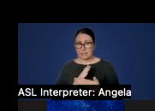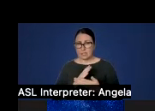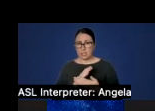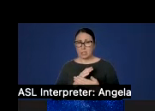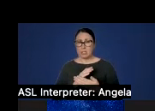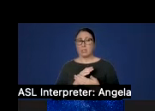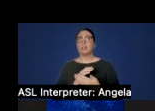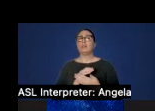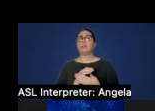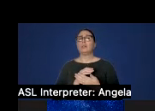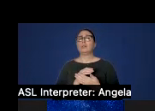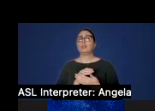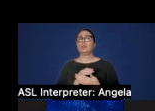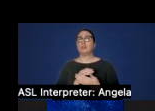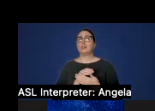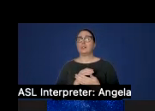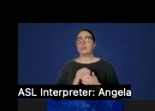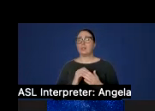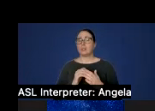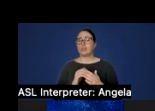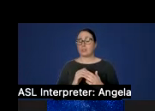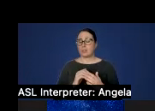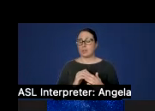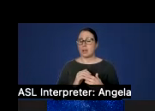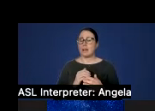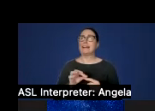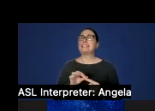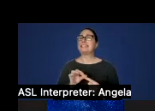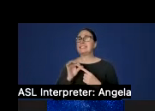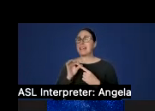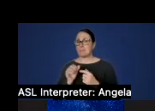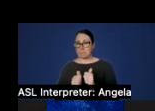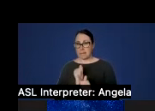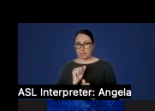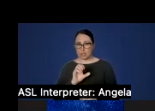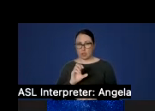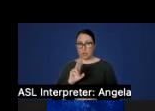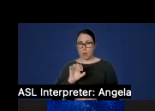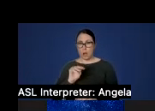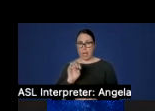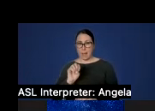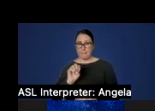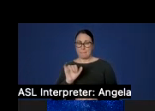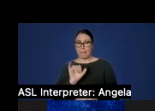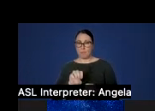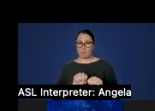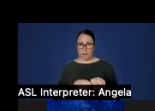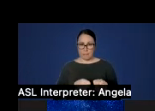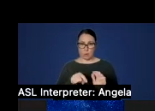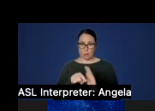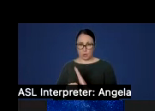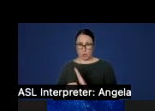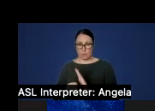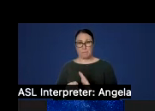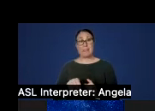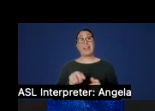lands, except in cases involving major crimes like rape and murder. These cases are the domain